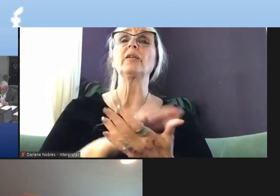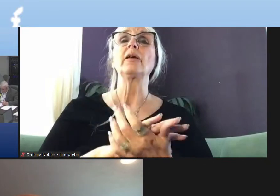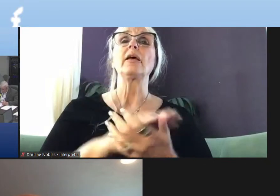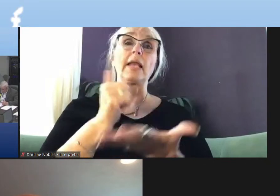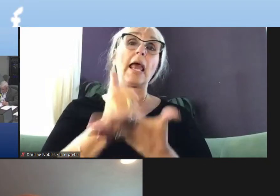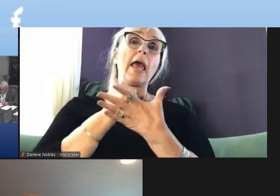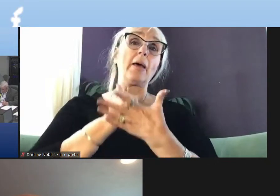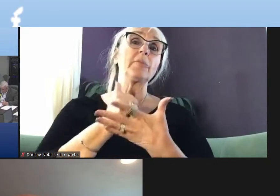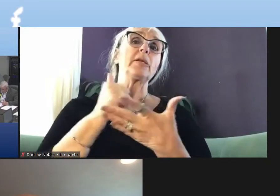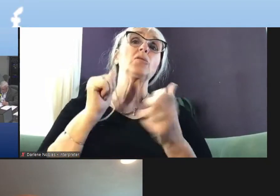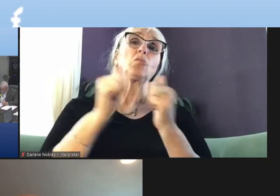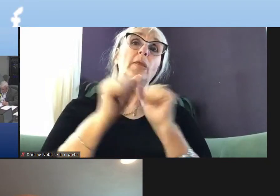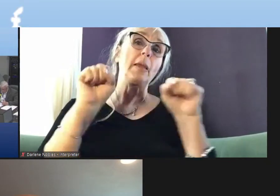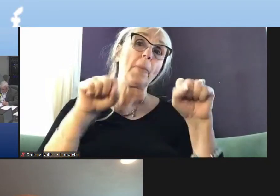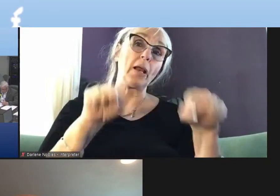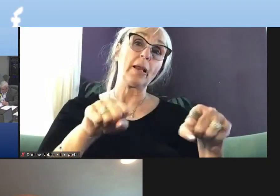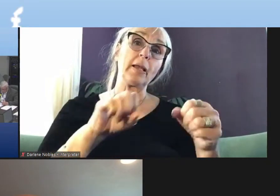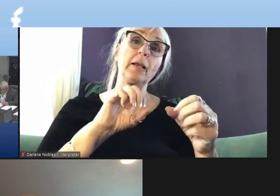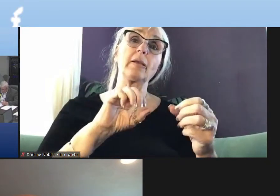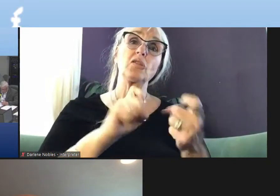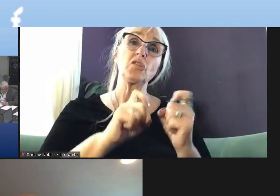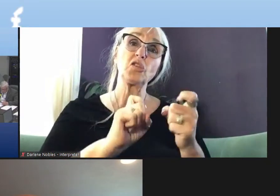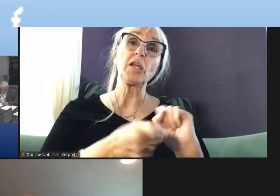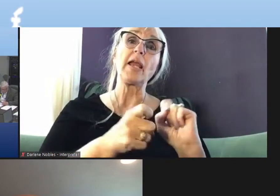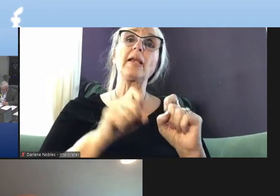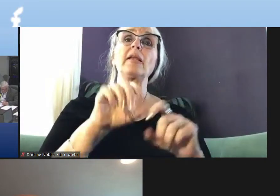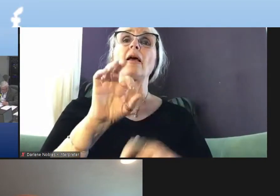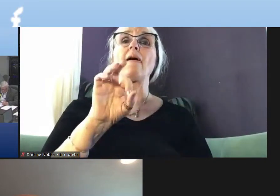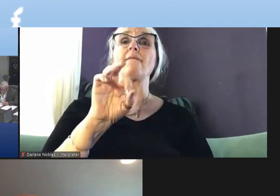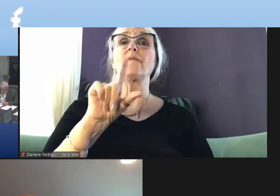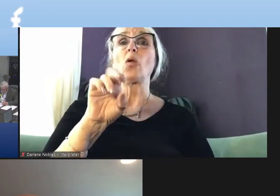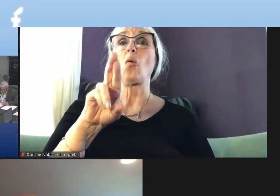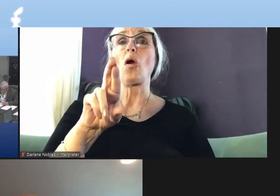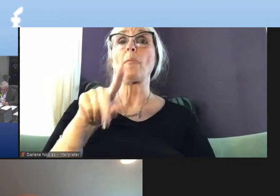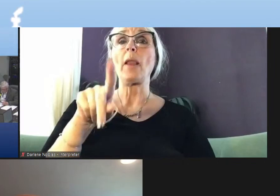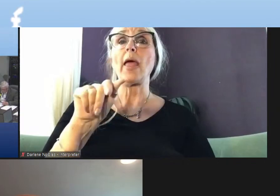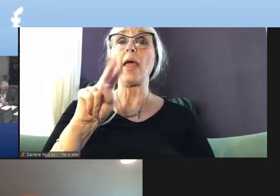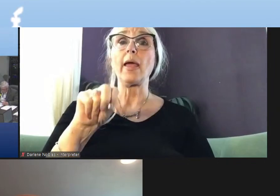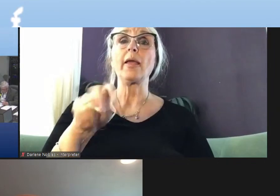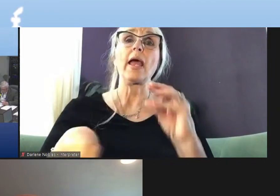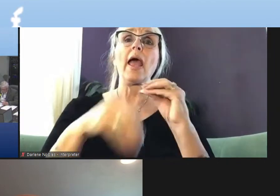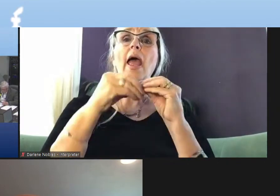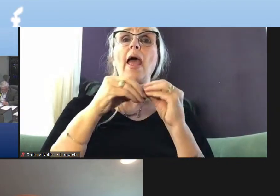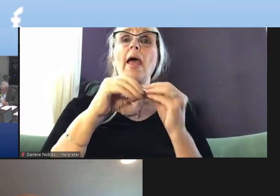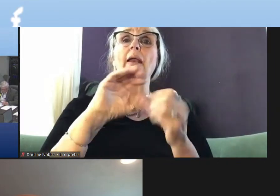to modify the floor plan to add COVID mitigation,